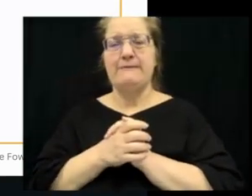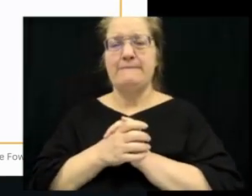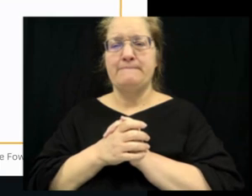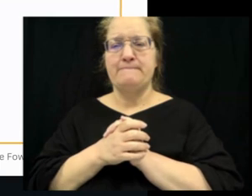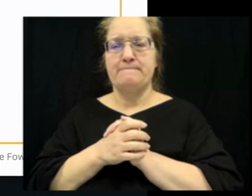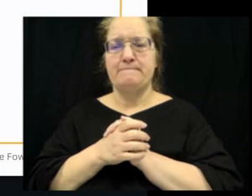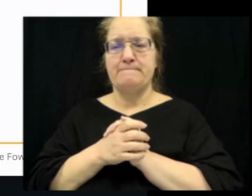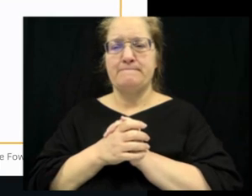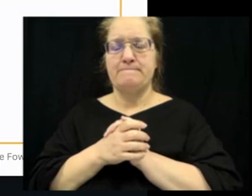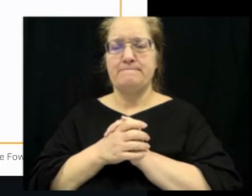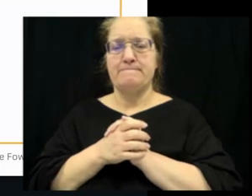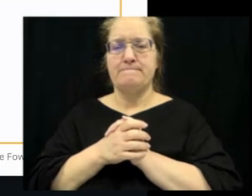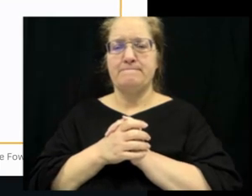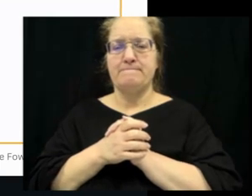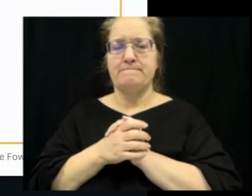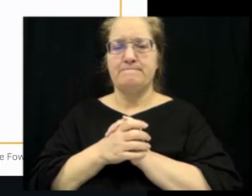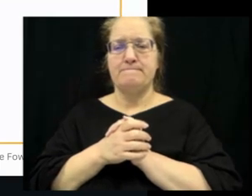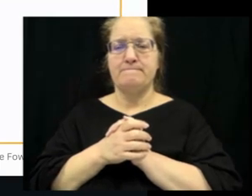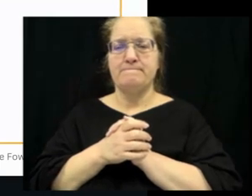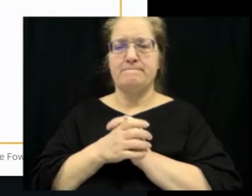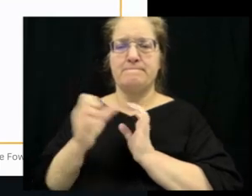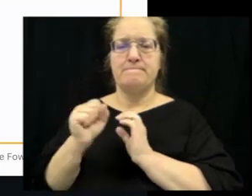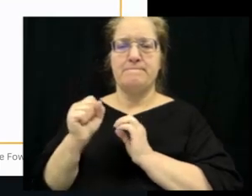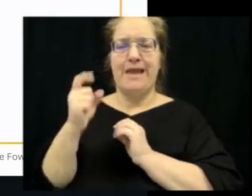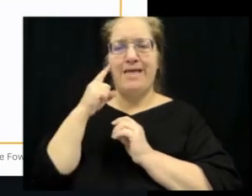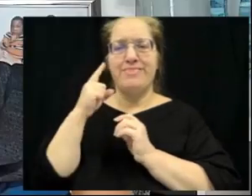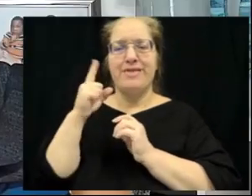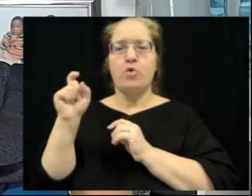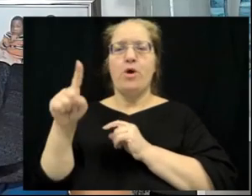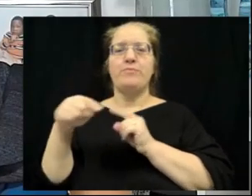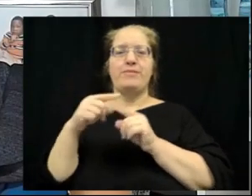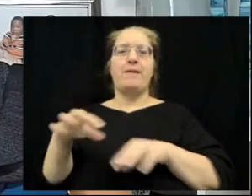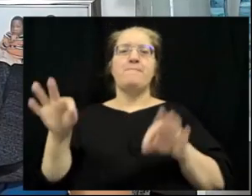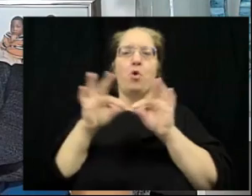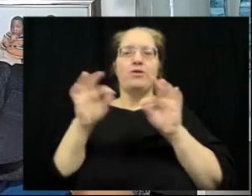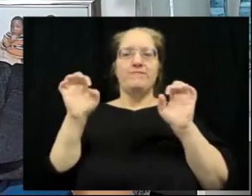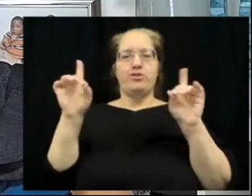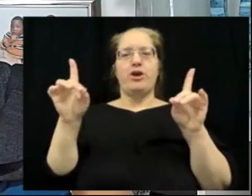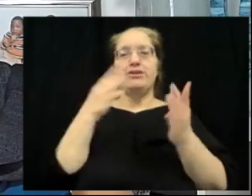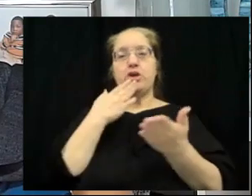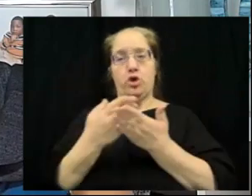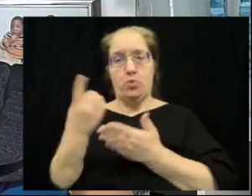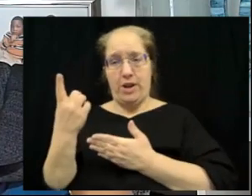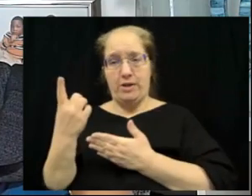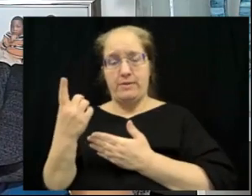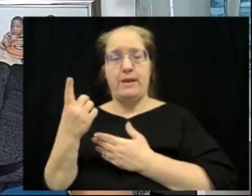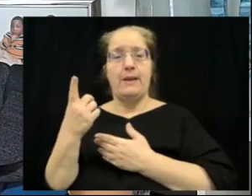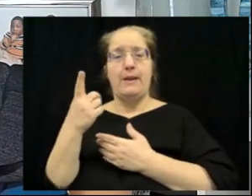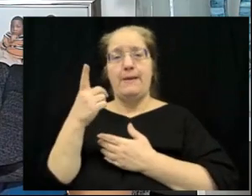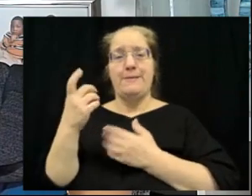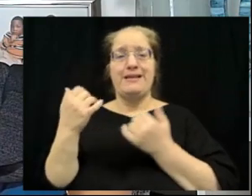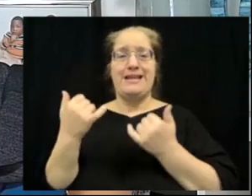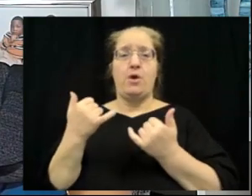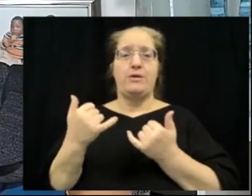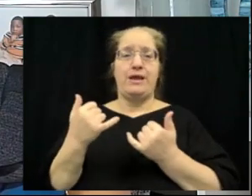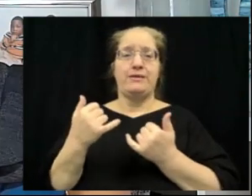Well, I think the question about the importance of education is a good one, because nowadays, so many of the kids are